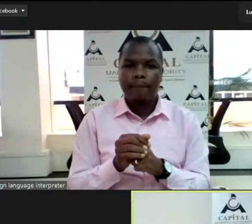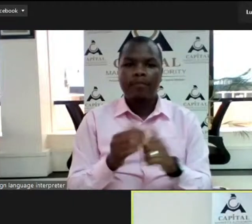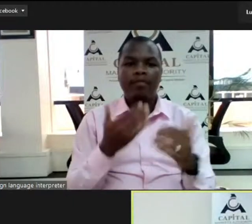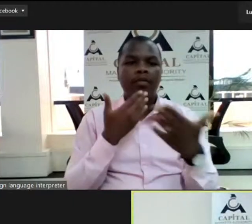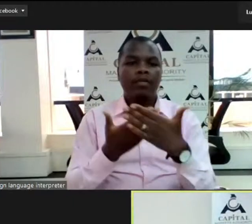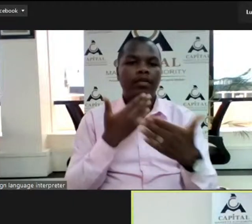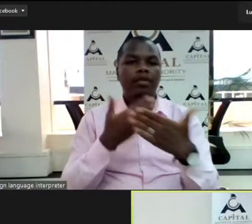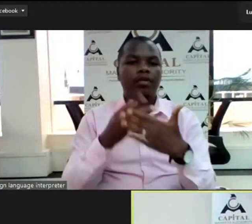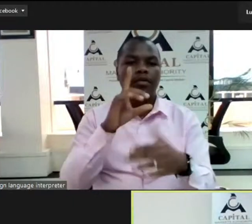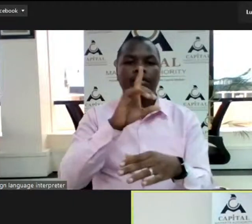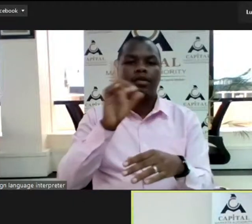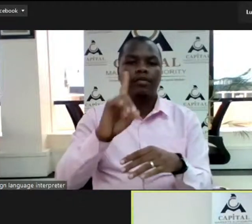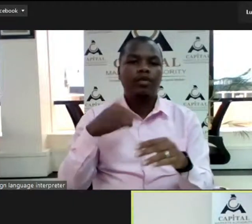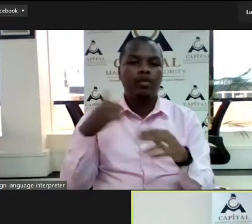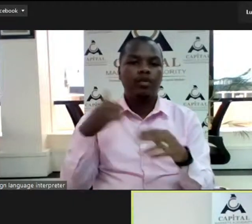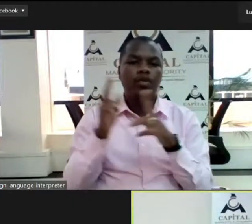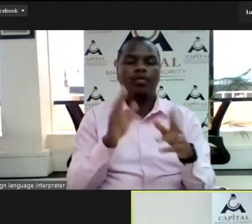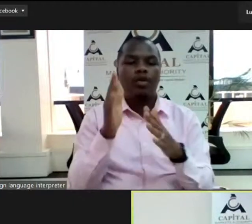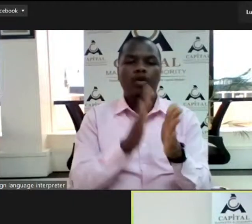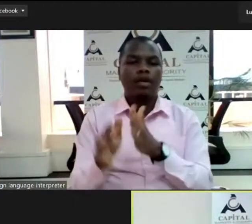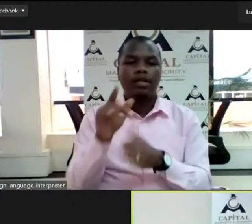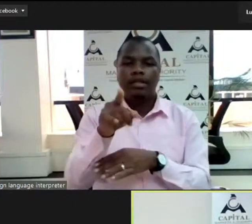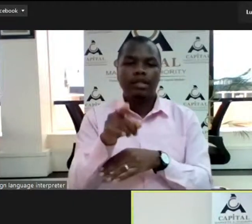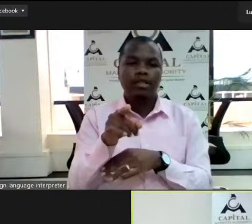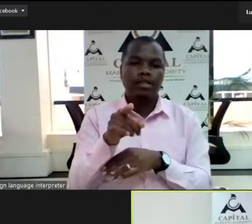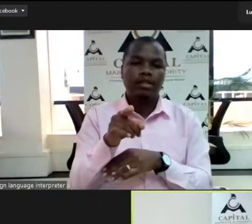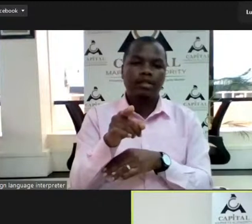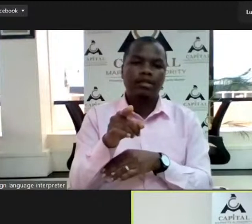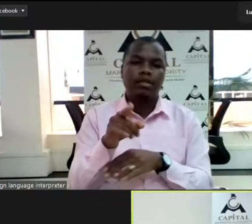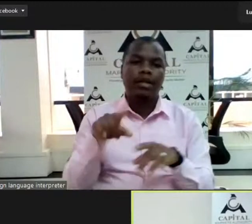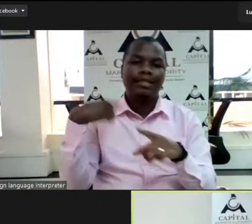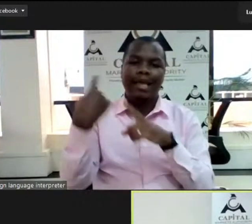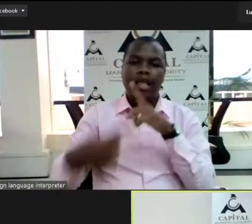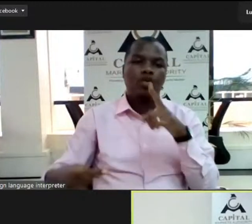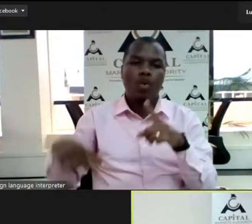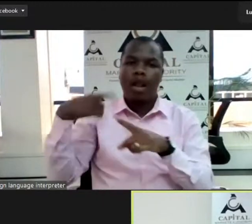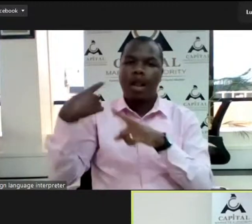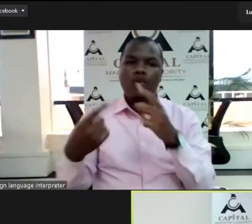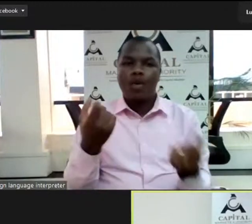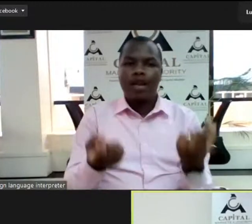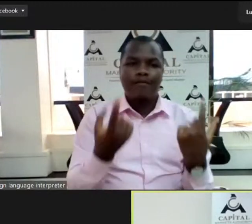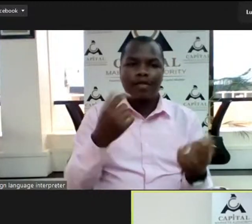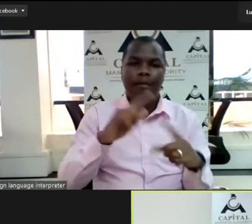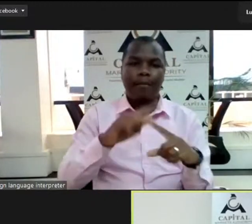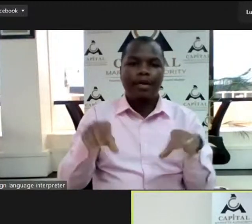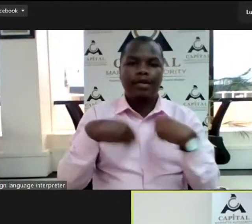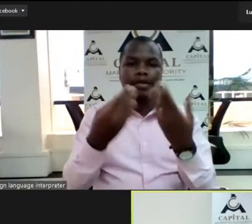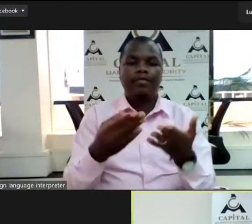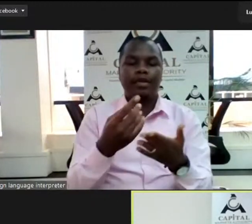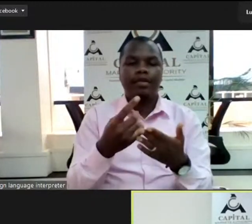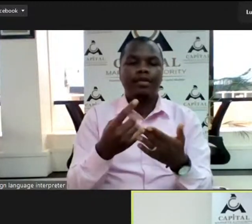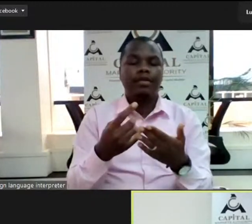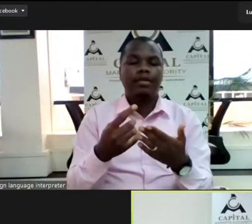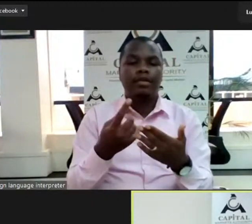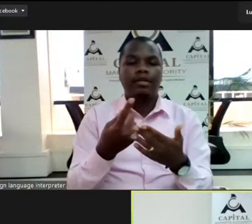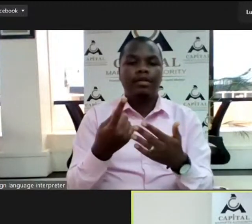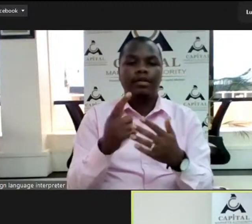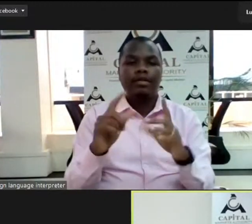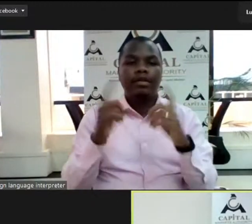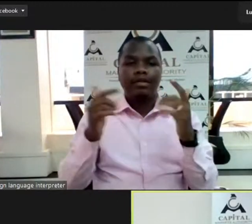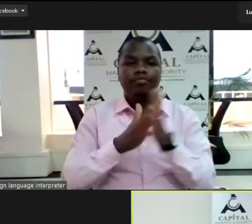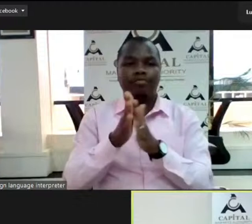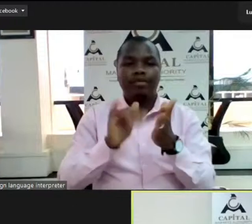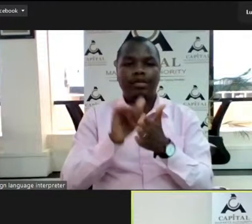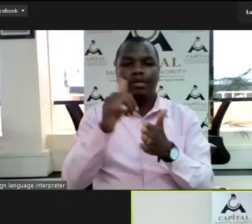Thank you, David. We normally organize this as annual events, but given the great interest that this